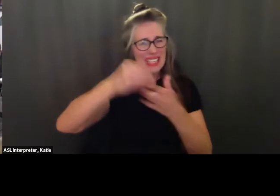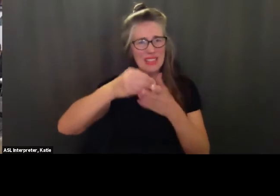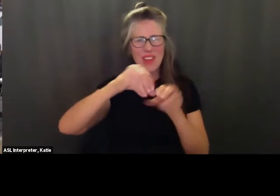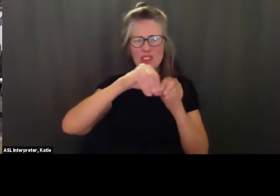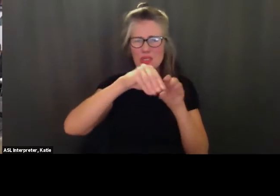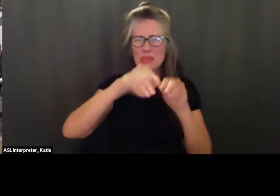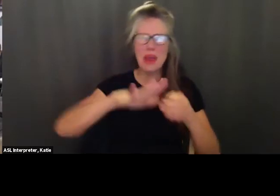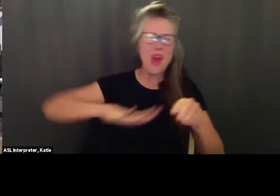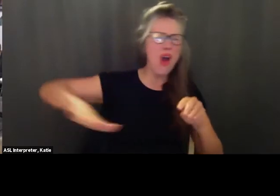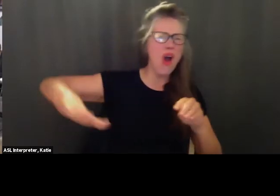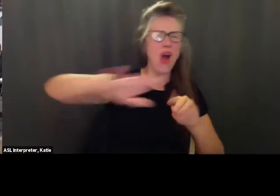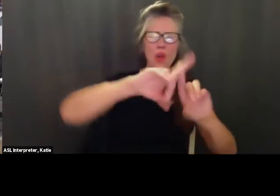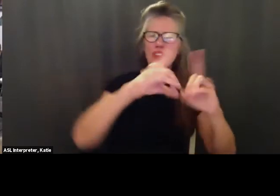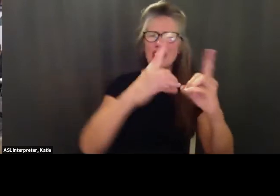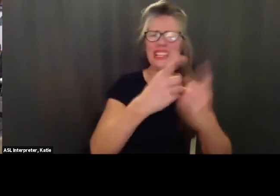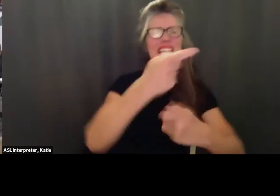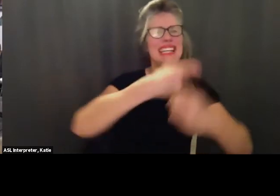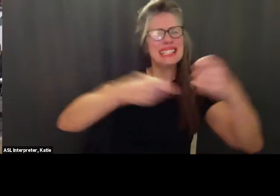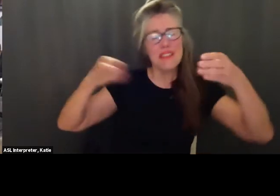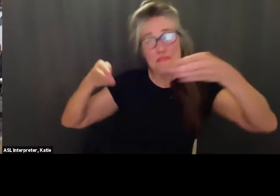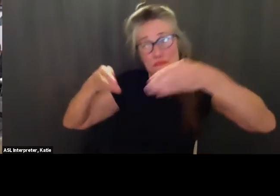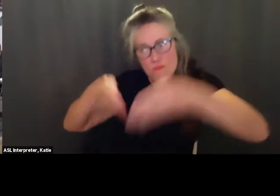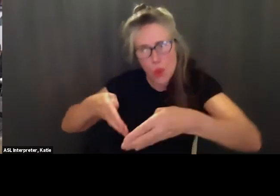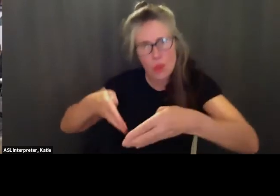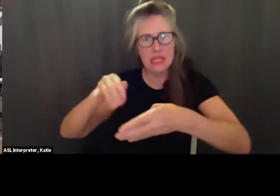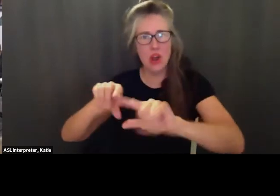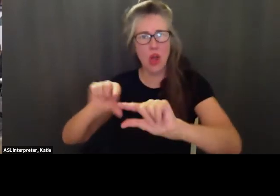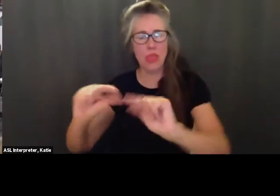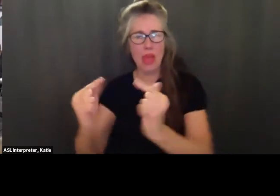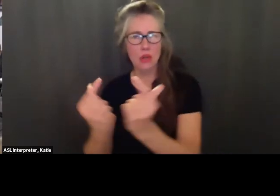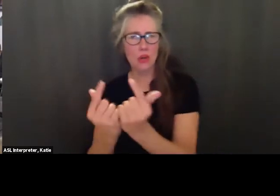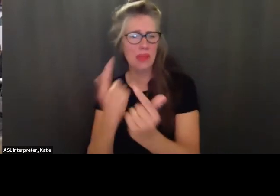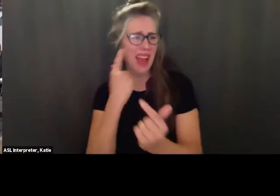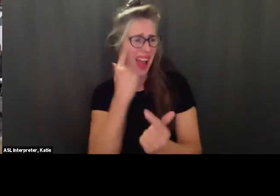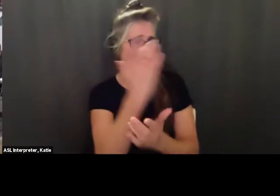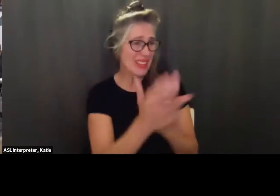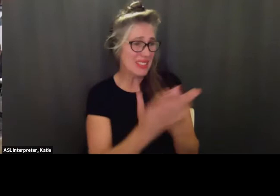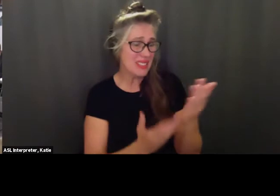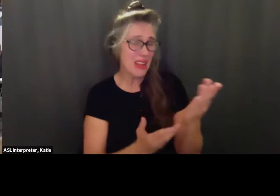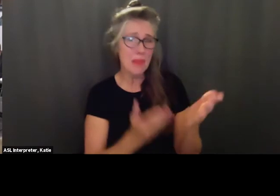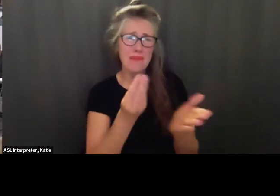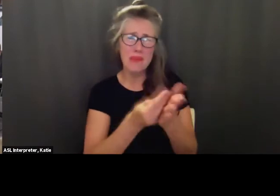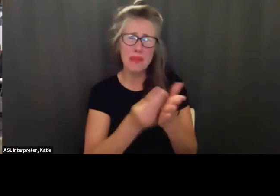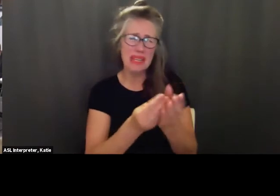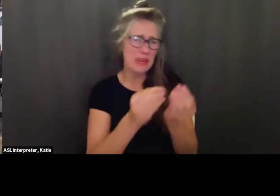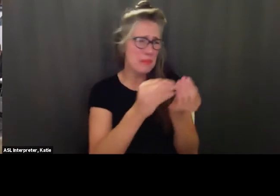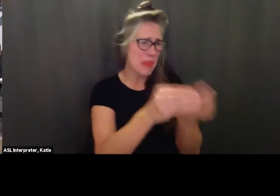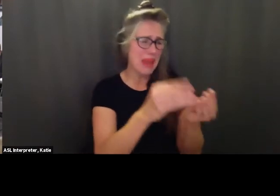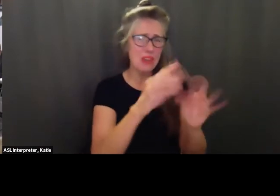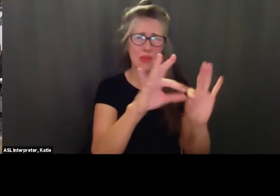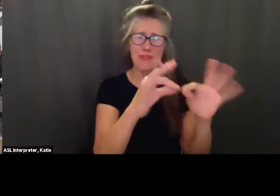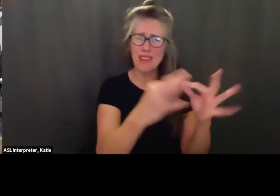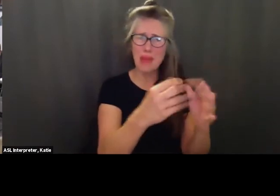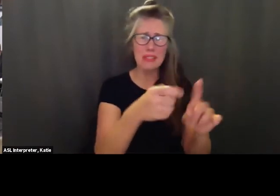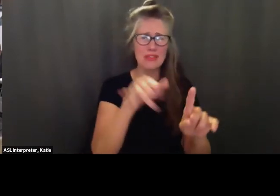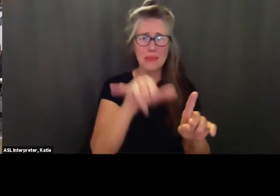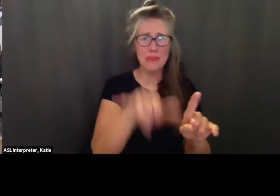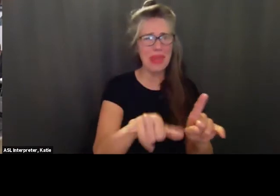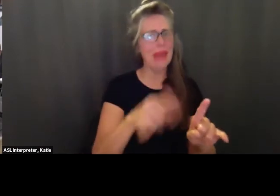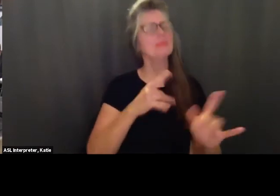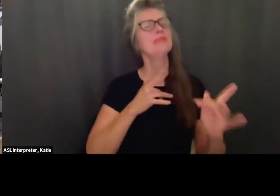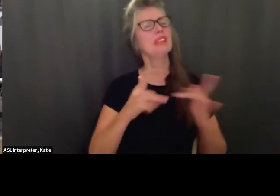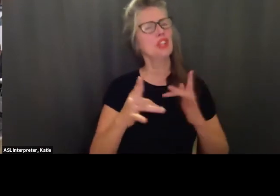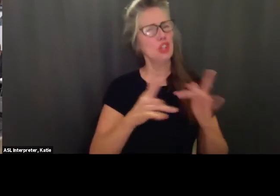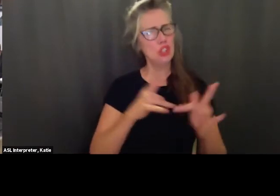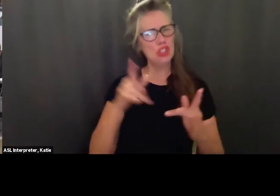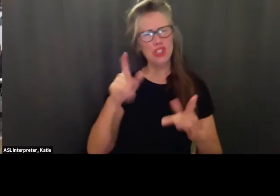I know certainly for some of the family engagement salaries, I believe, are coming out of it. And So I have a concern